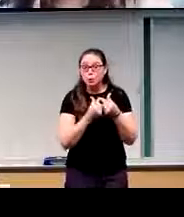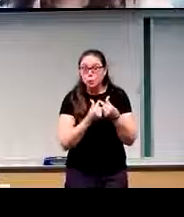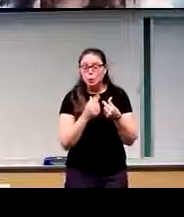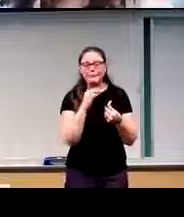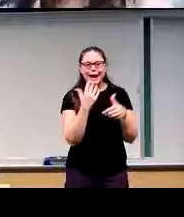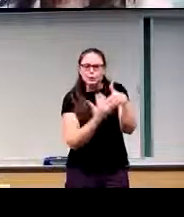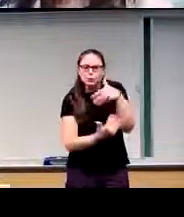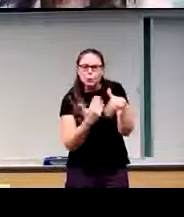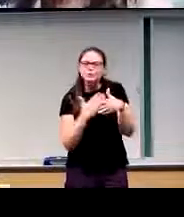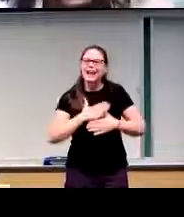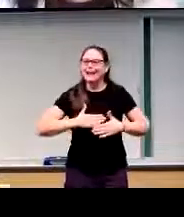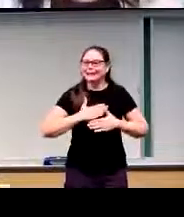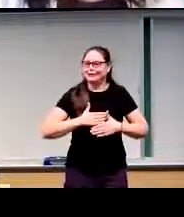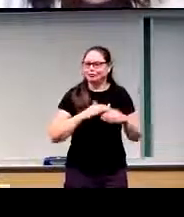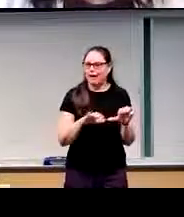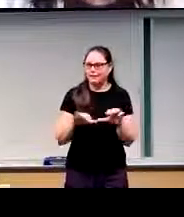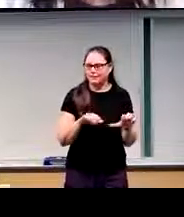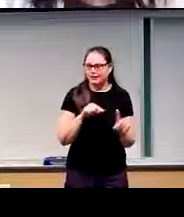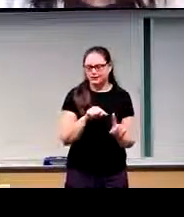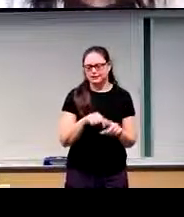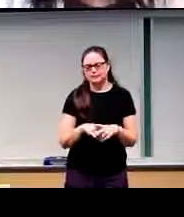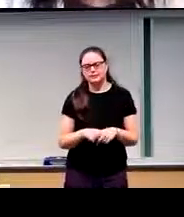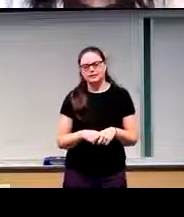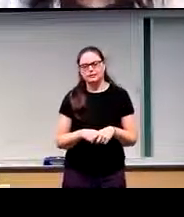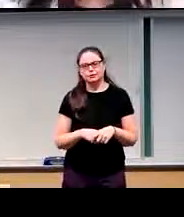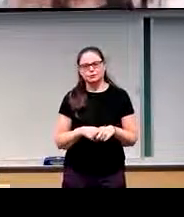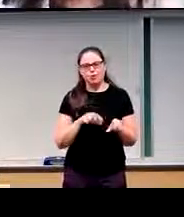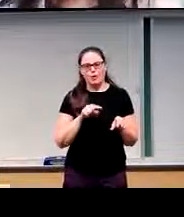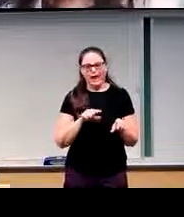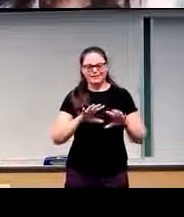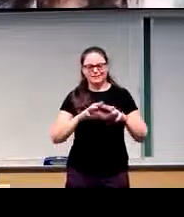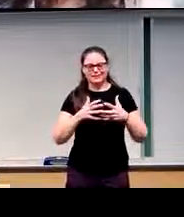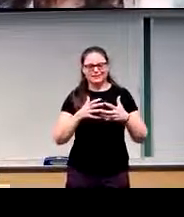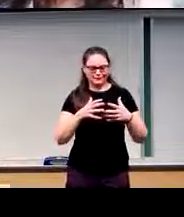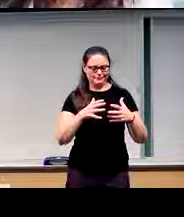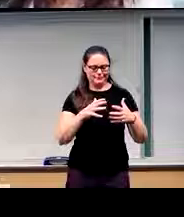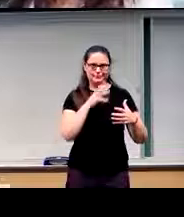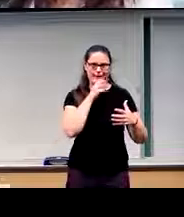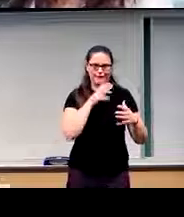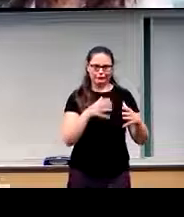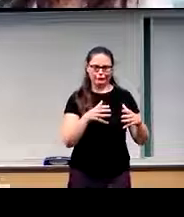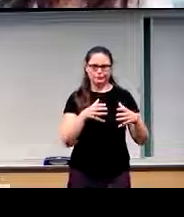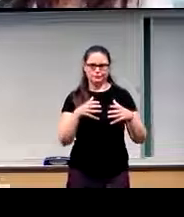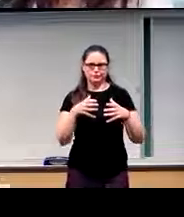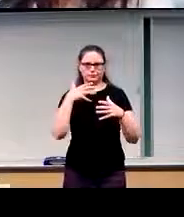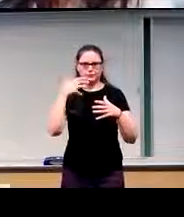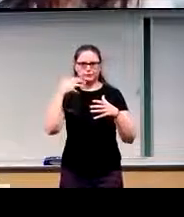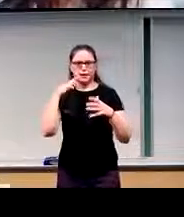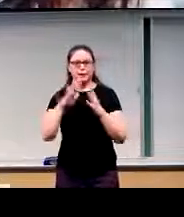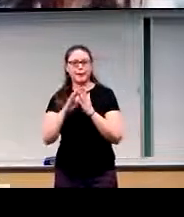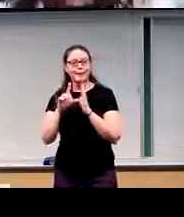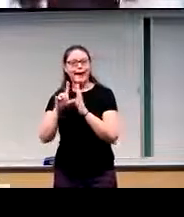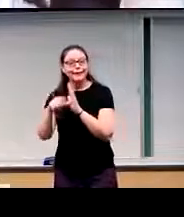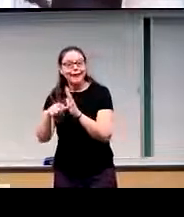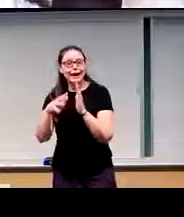socializing and leisure activities. And so as this cohort ages into mid and late life